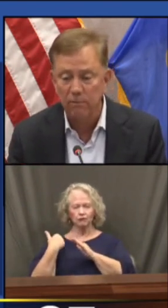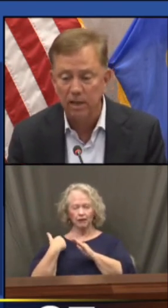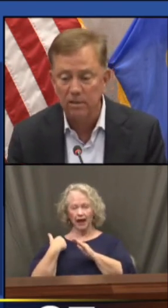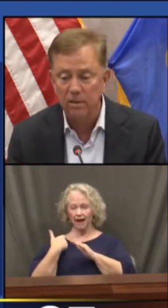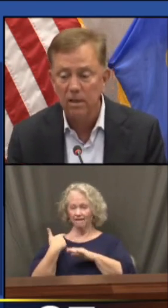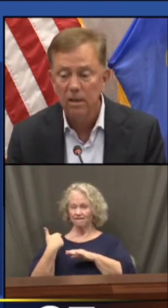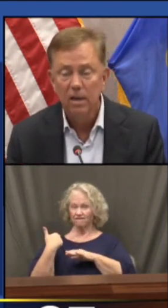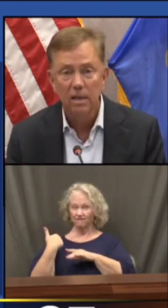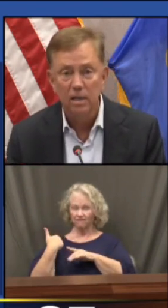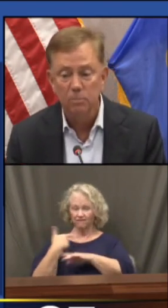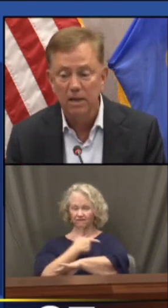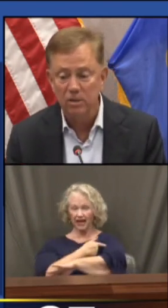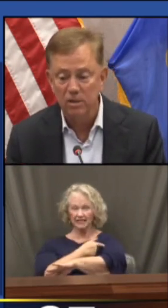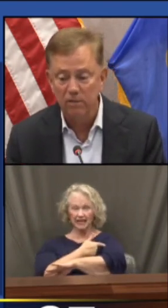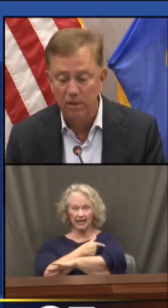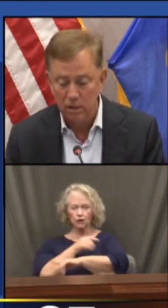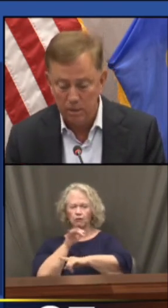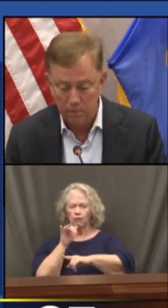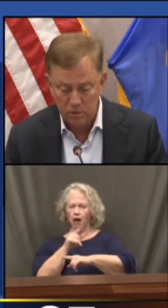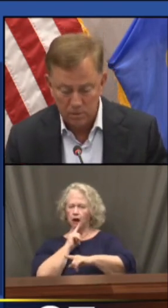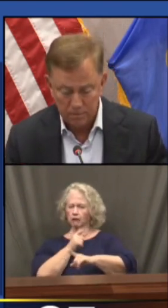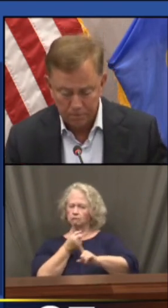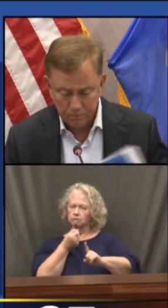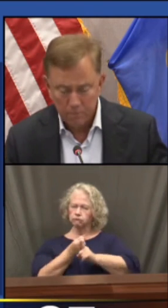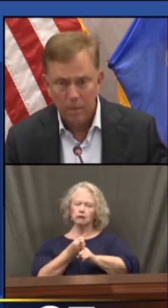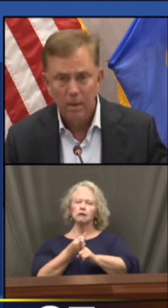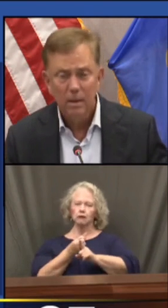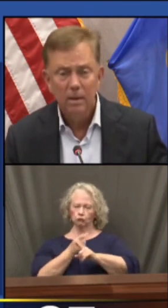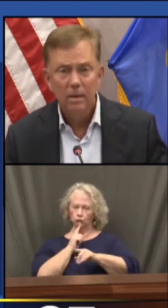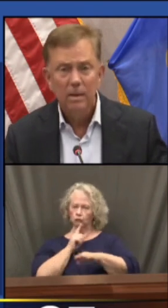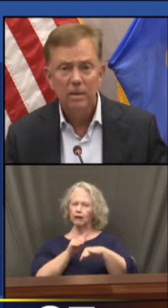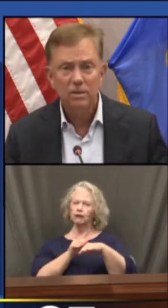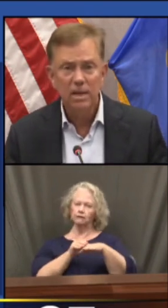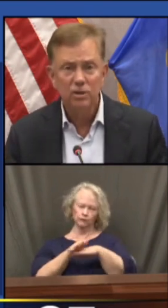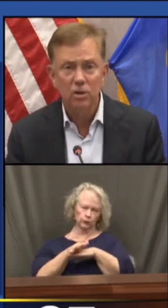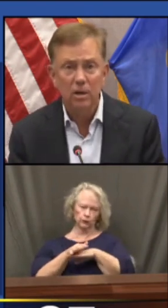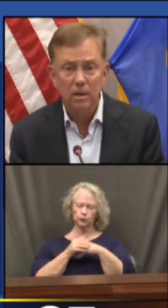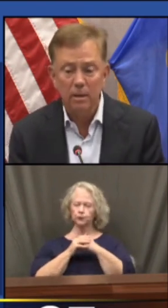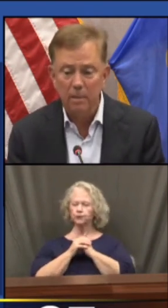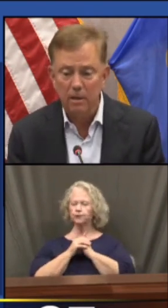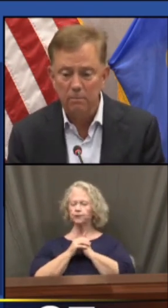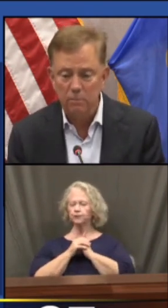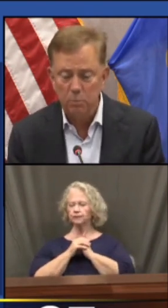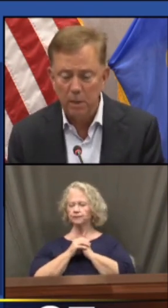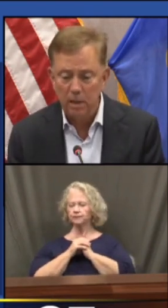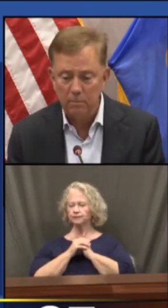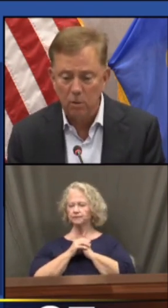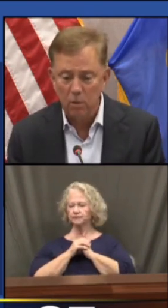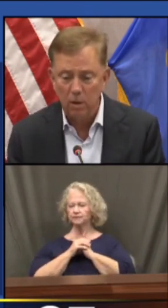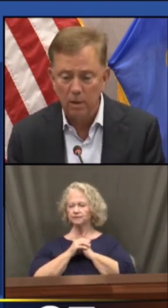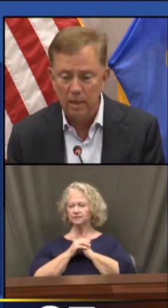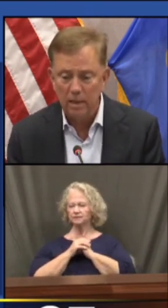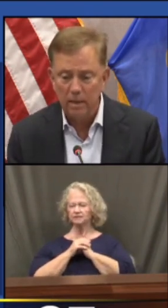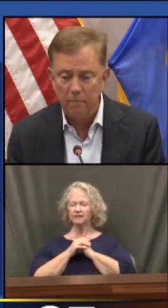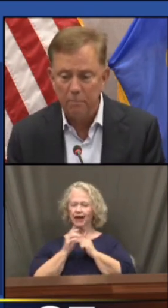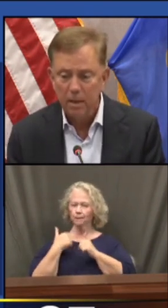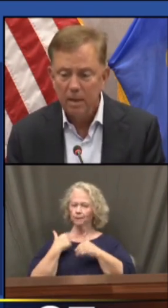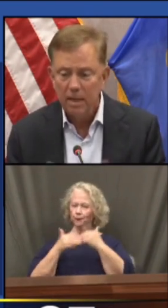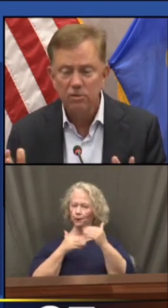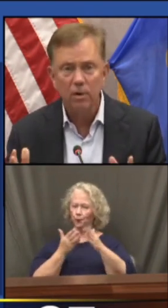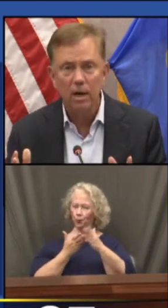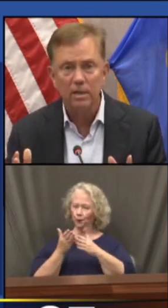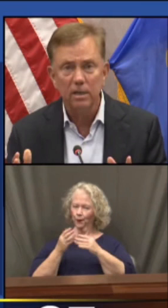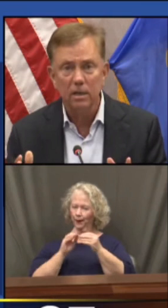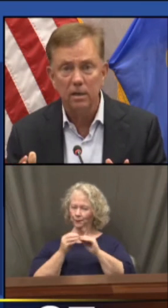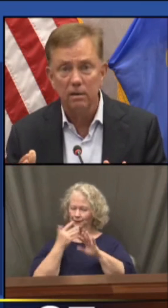that reflected in these positivity numbers. This next chart, I'll speed up, don't worry,